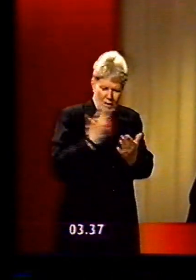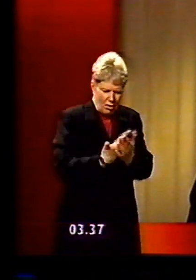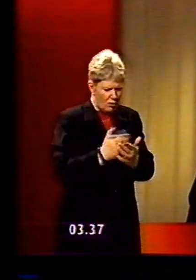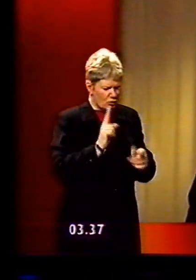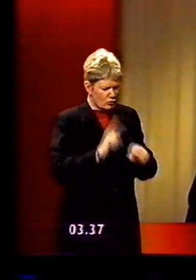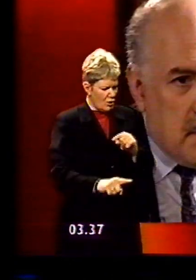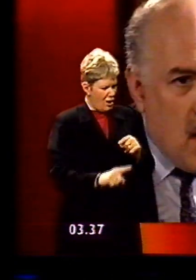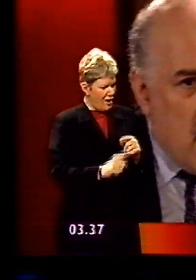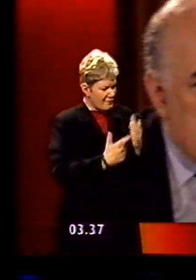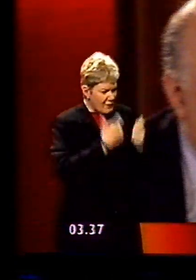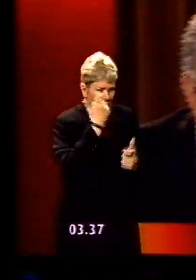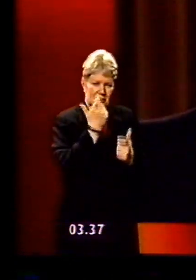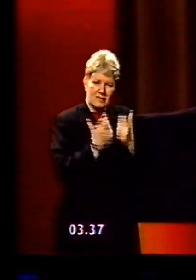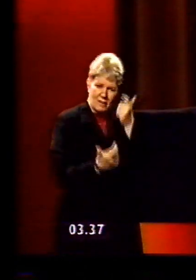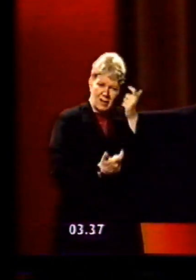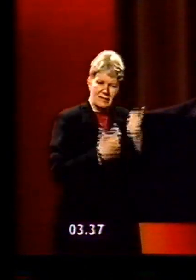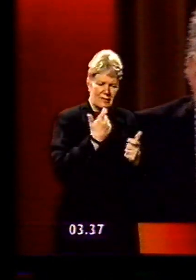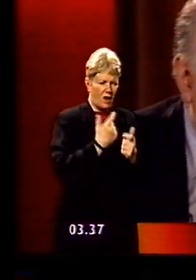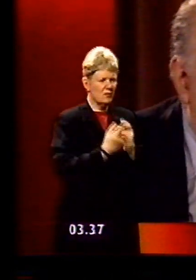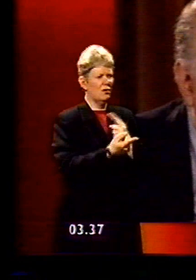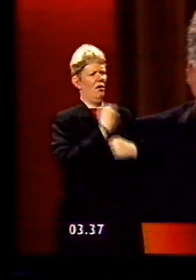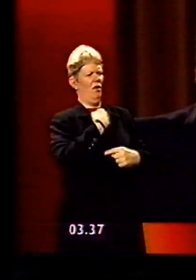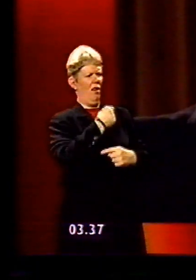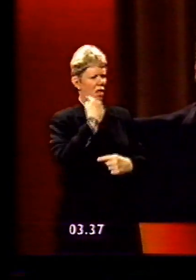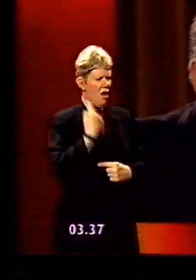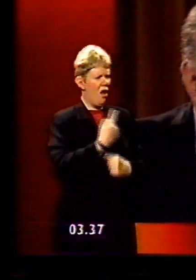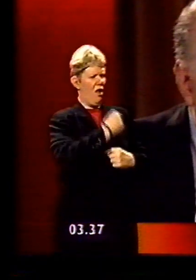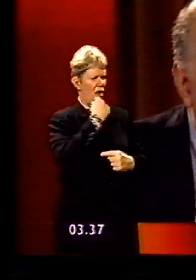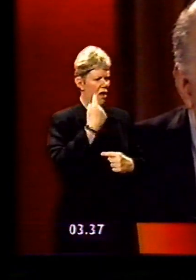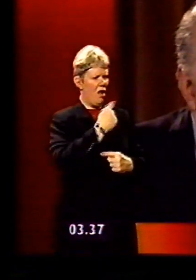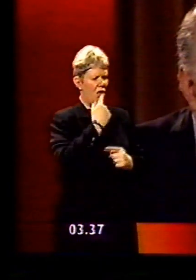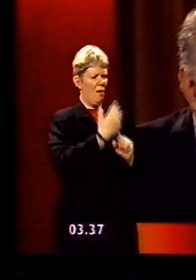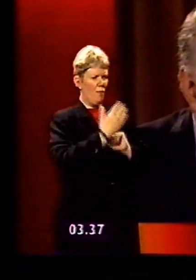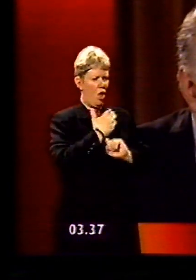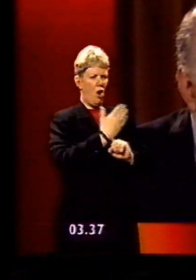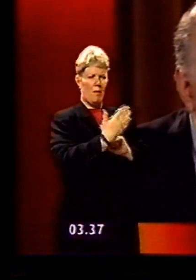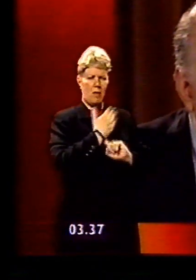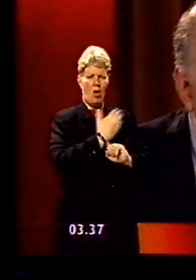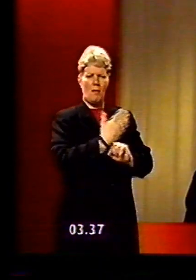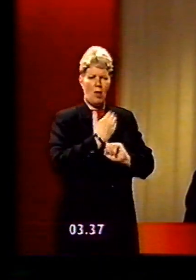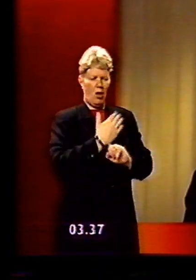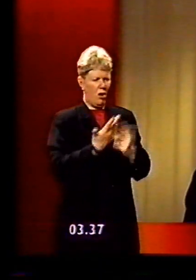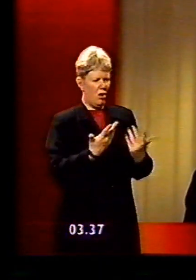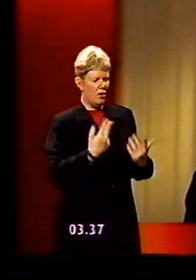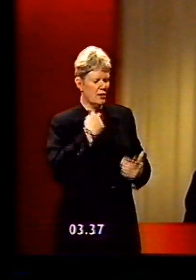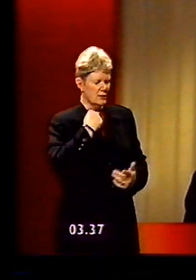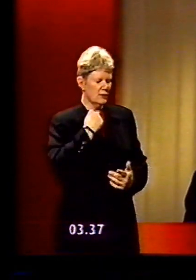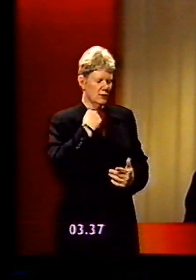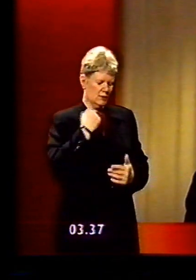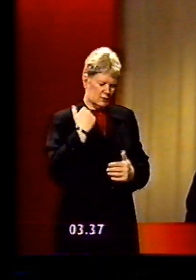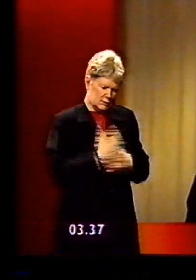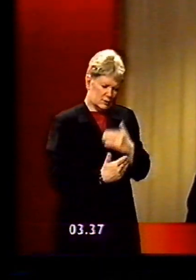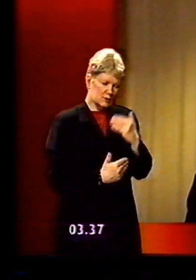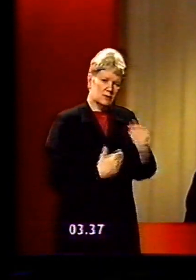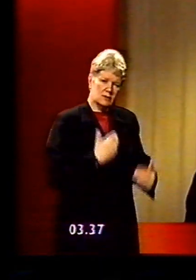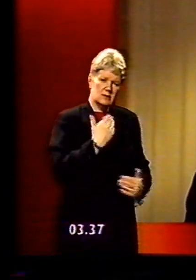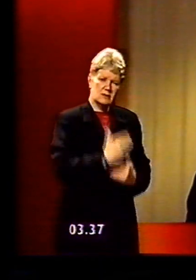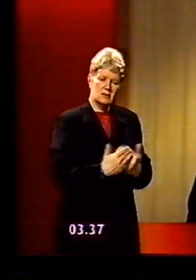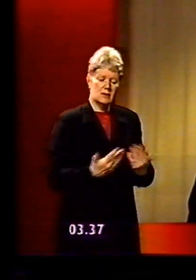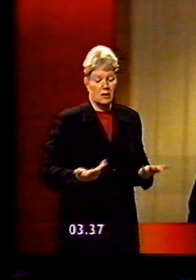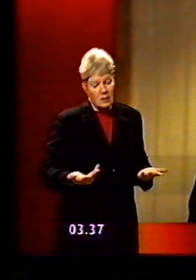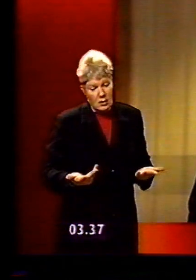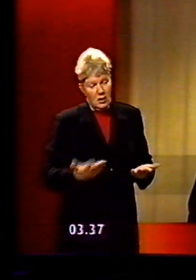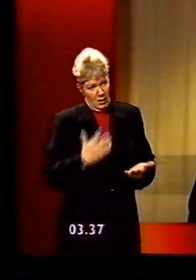be lied to be blocked, to have so many disappointments pile up over the years. What's that been like for you?